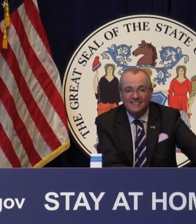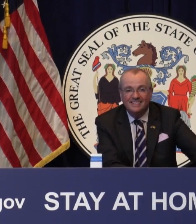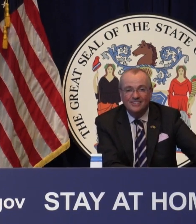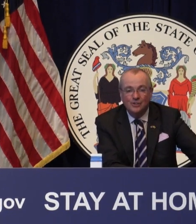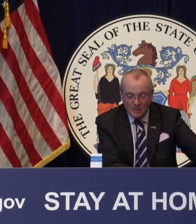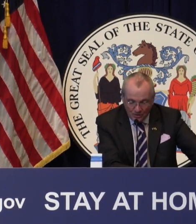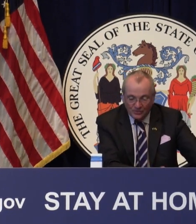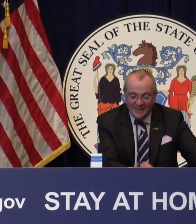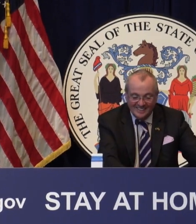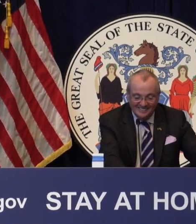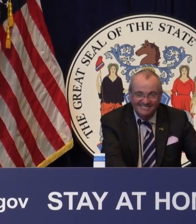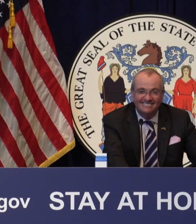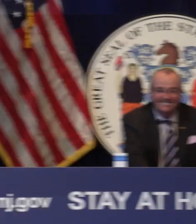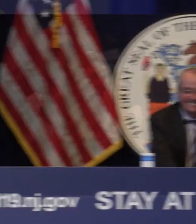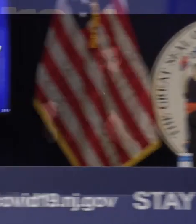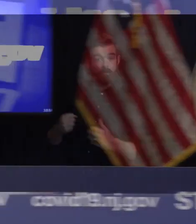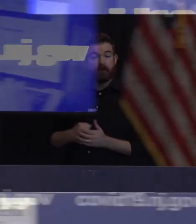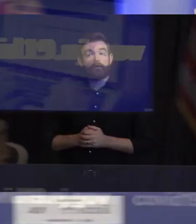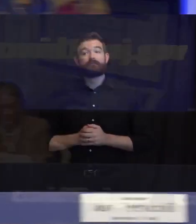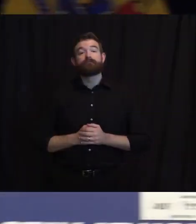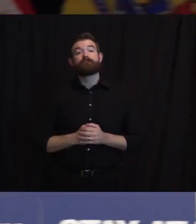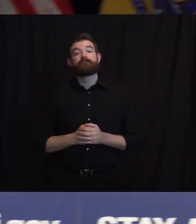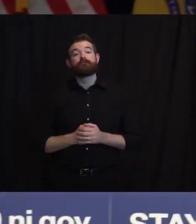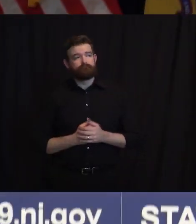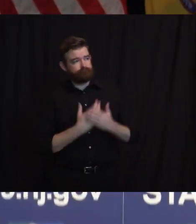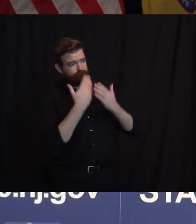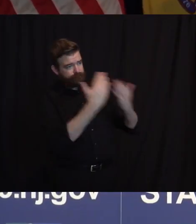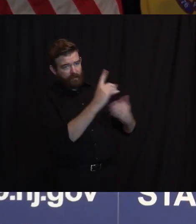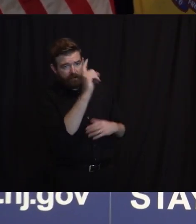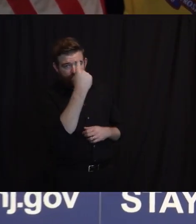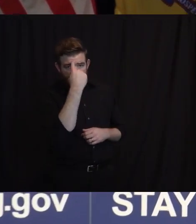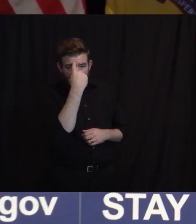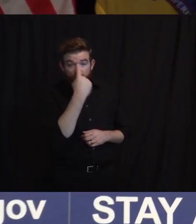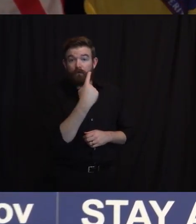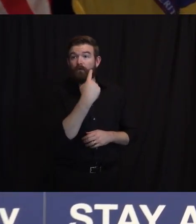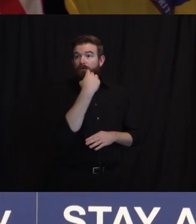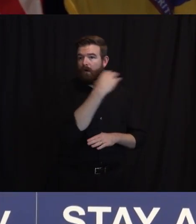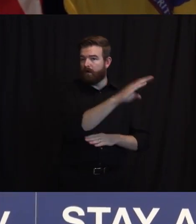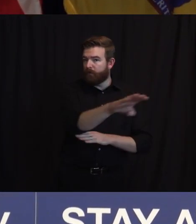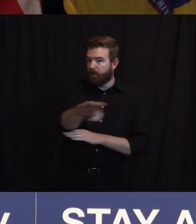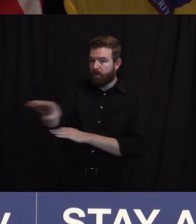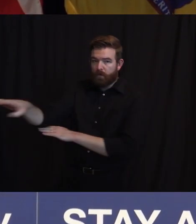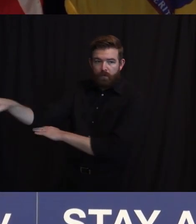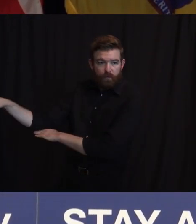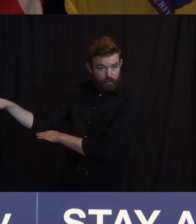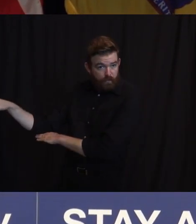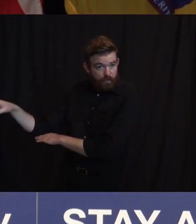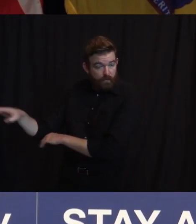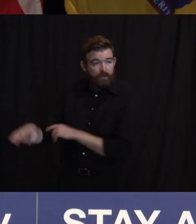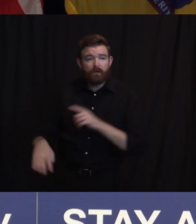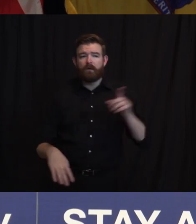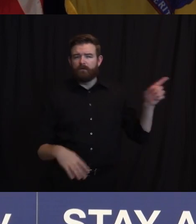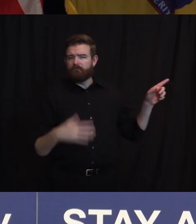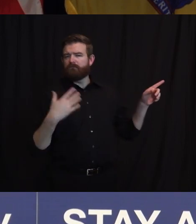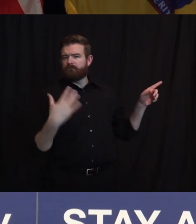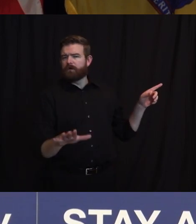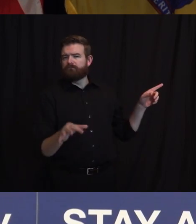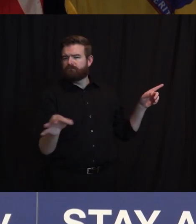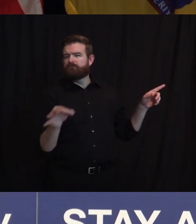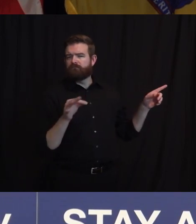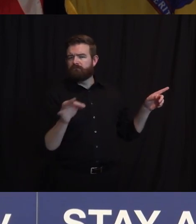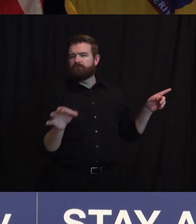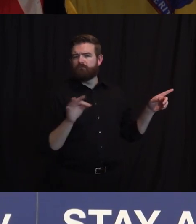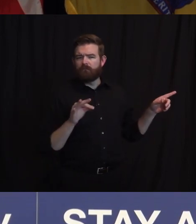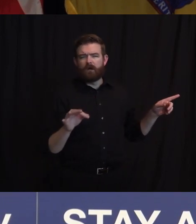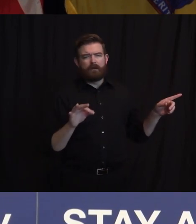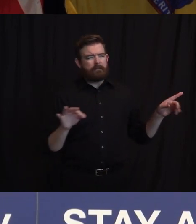Health, Judy Persichilli. Thank you, Governor, and good afternoon. Well, the Governor has outlined just how important a complete and